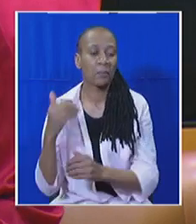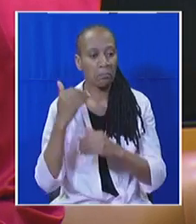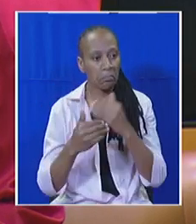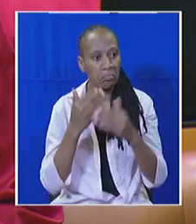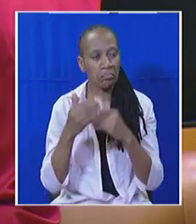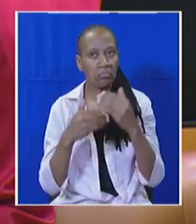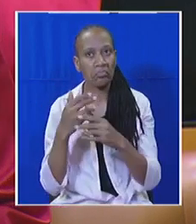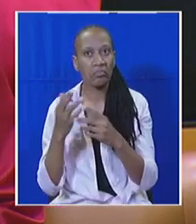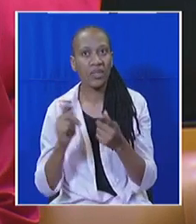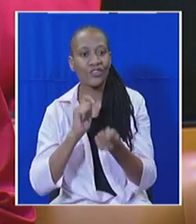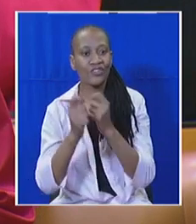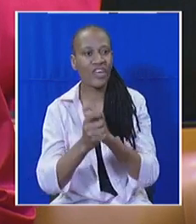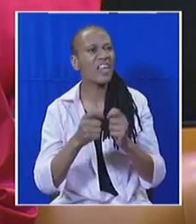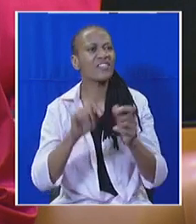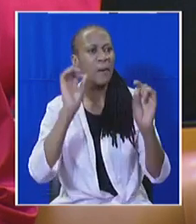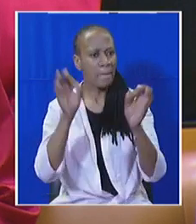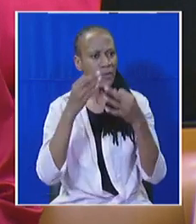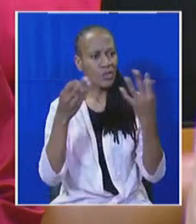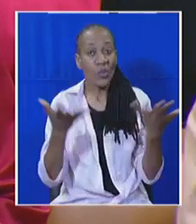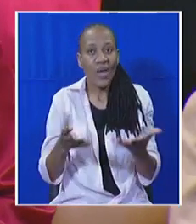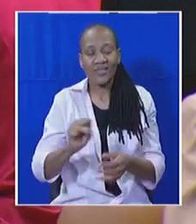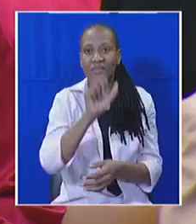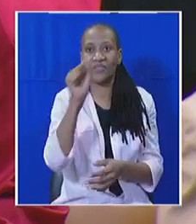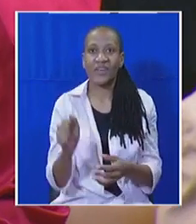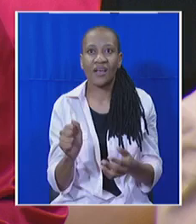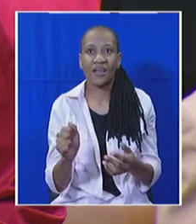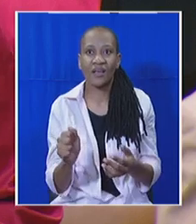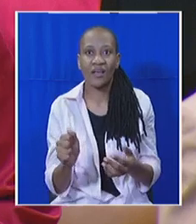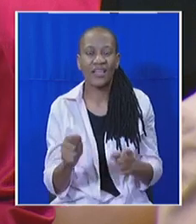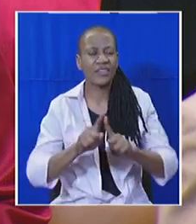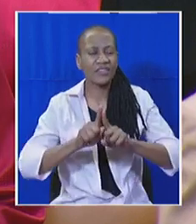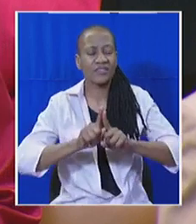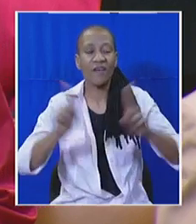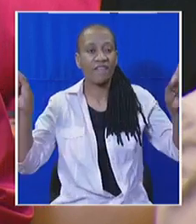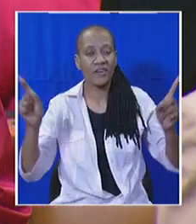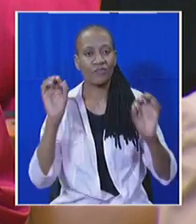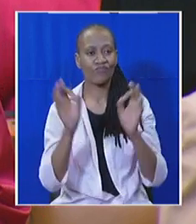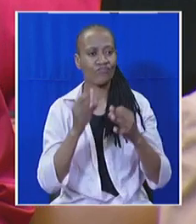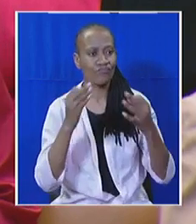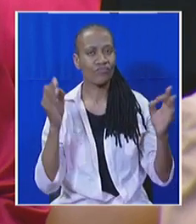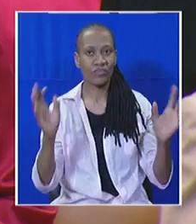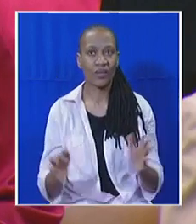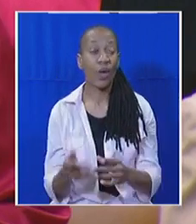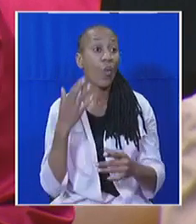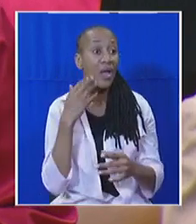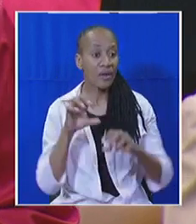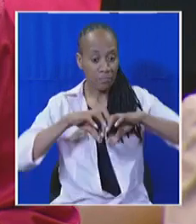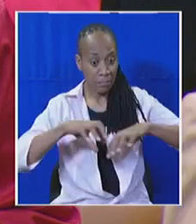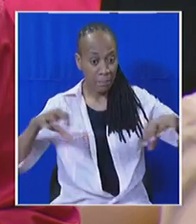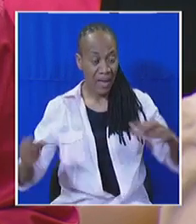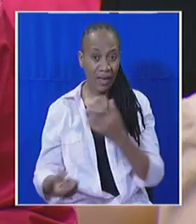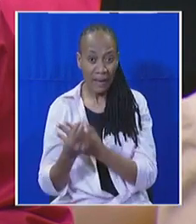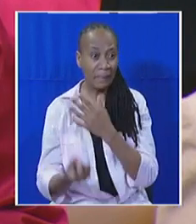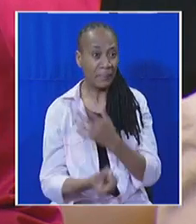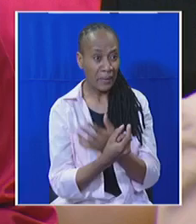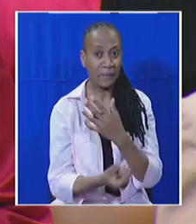to revolutionize the music industry in South Africa in a manner never seen before, even during the time when apartheid authorities did everything in their